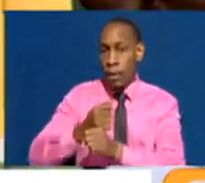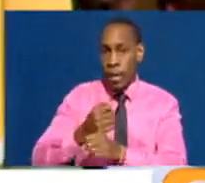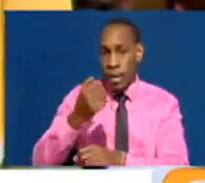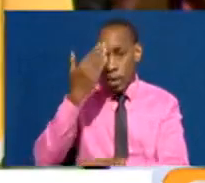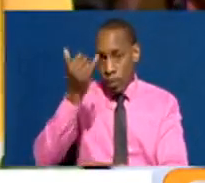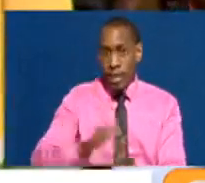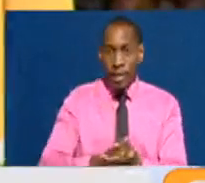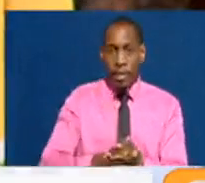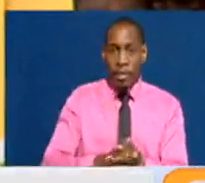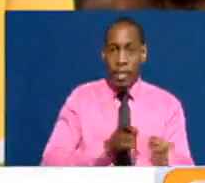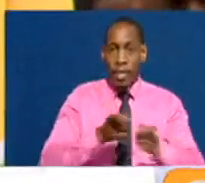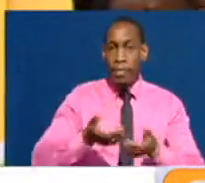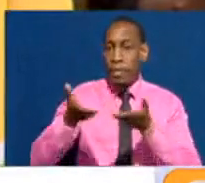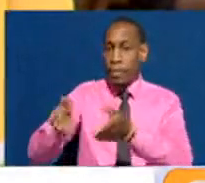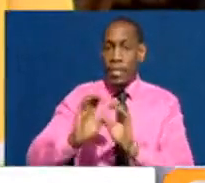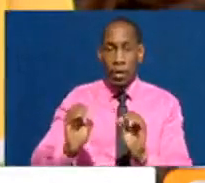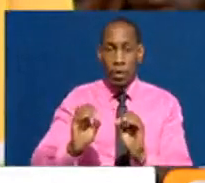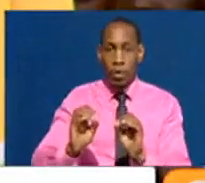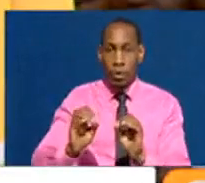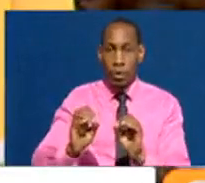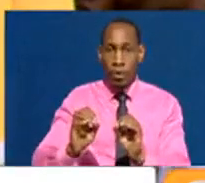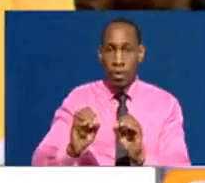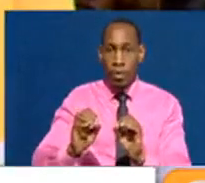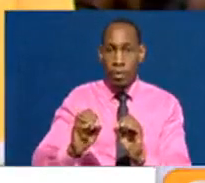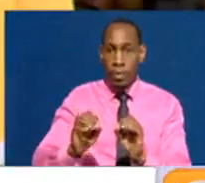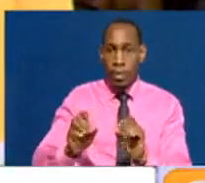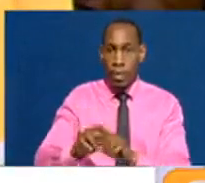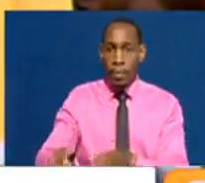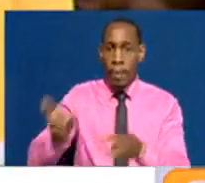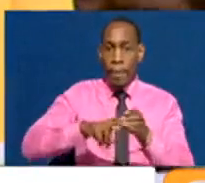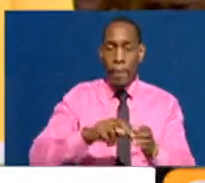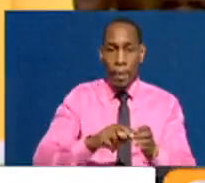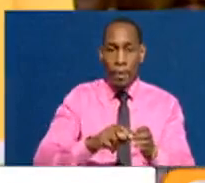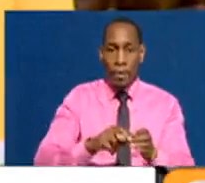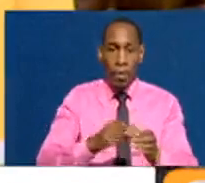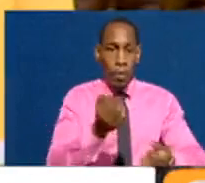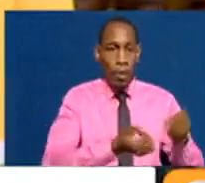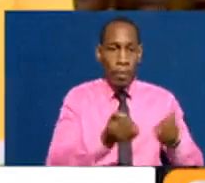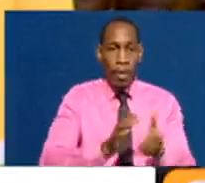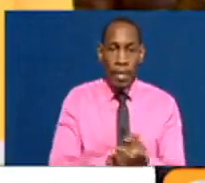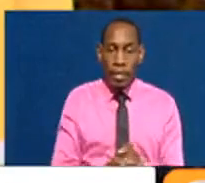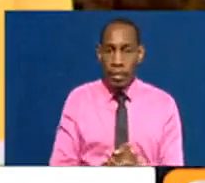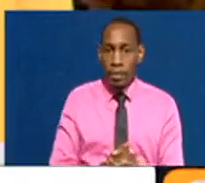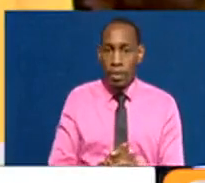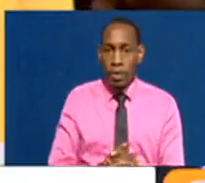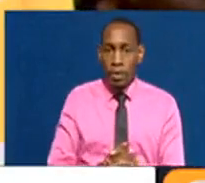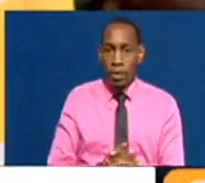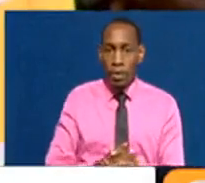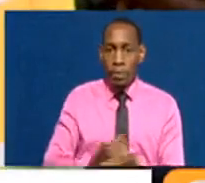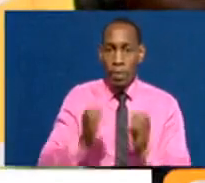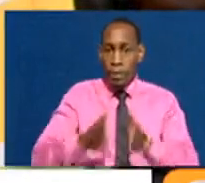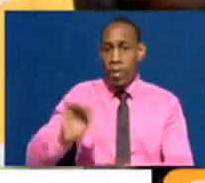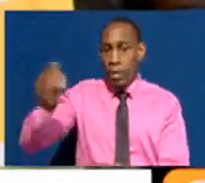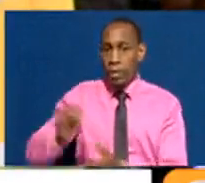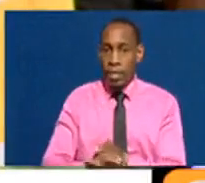the administration has not provided for them, being chased and bungled into rust-filled contraptions by my good officers in the county,